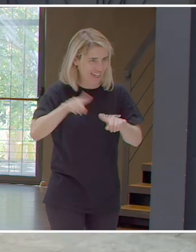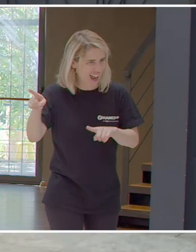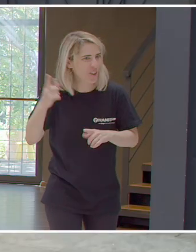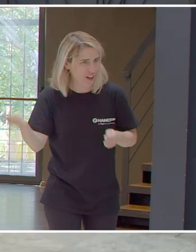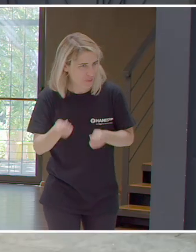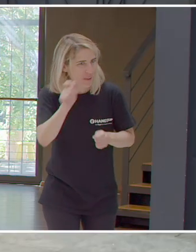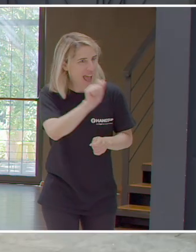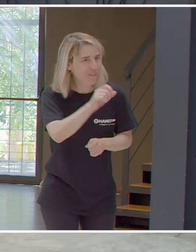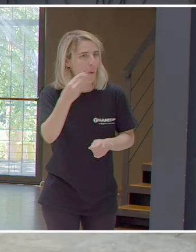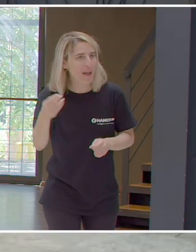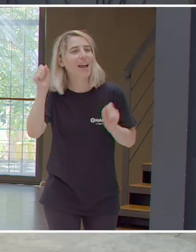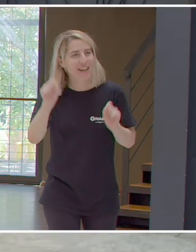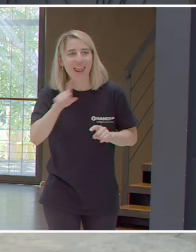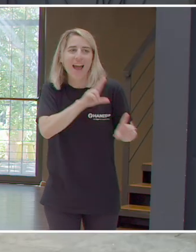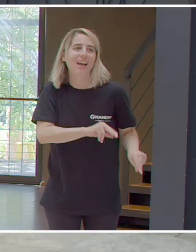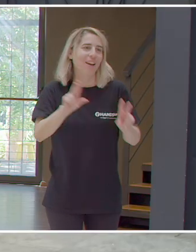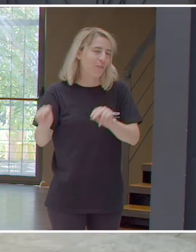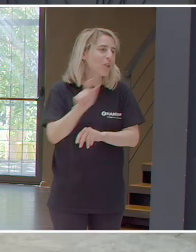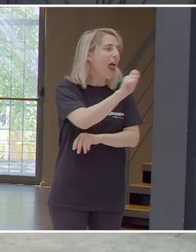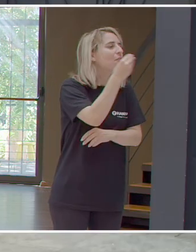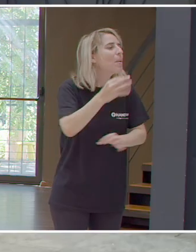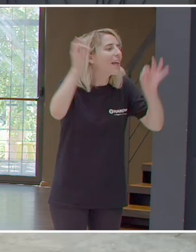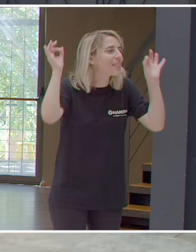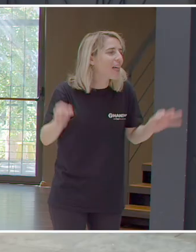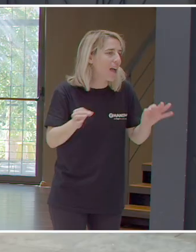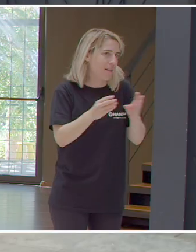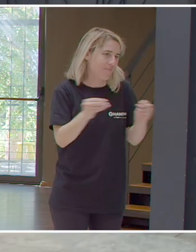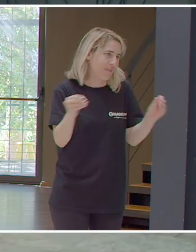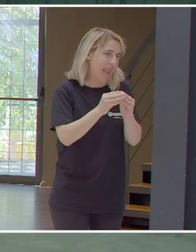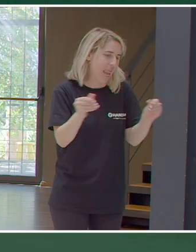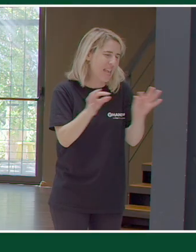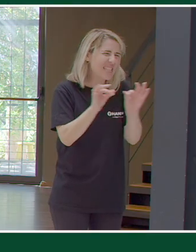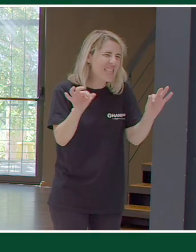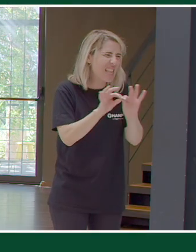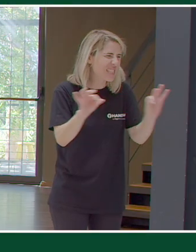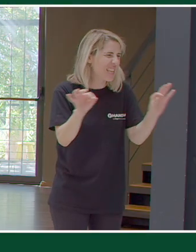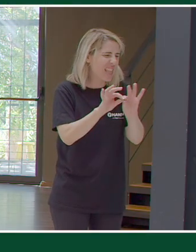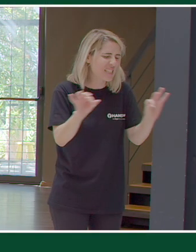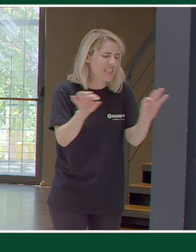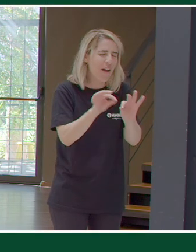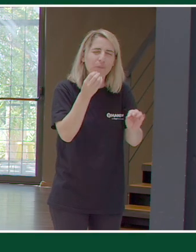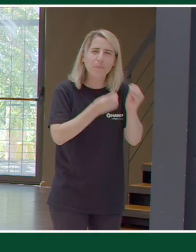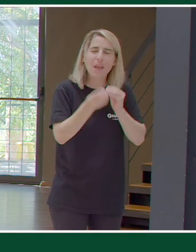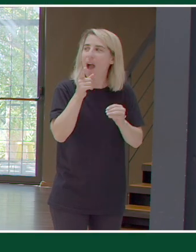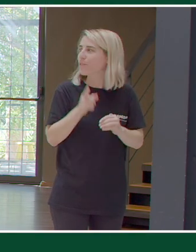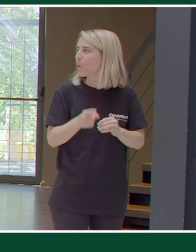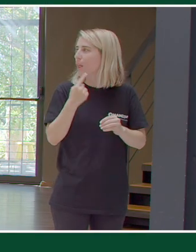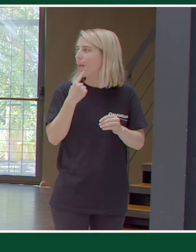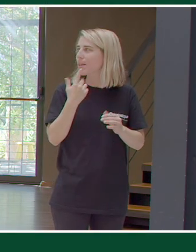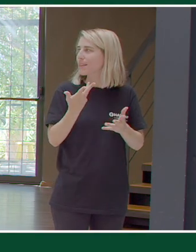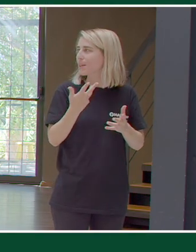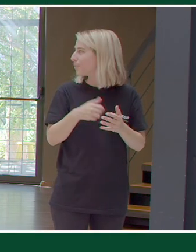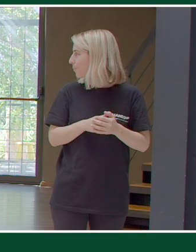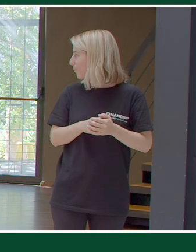it's everything you need, because it feeds the beneficial gut bacteria, creating something that's called